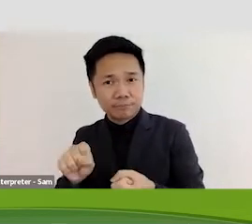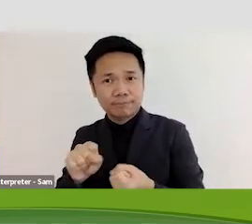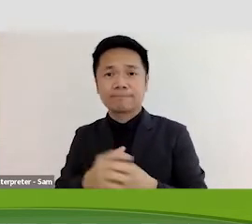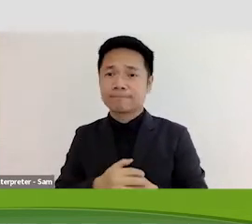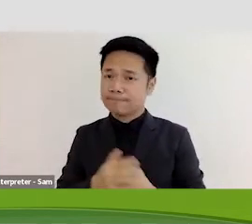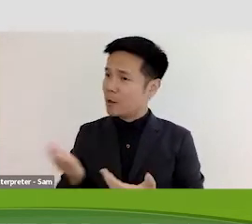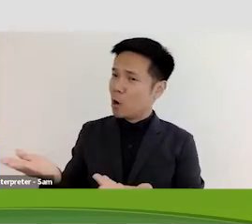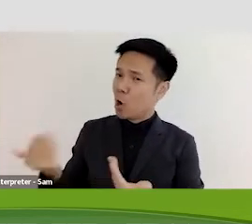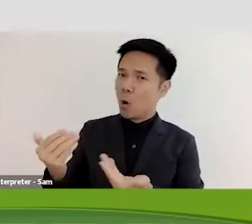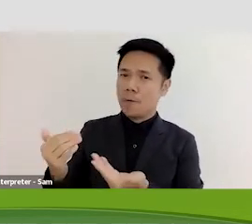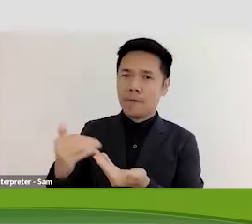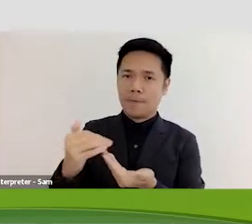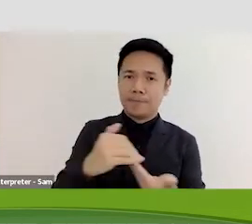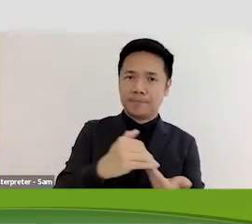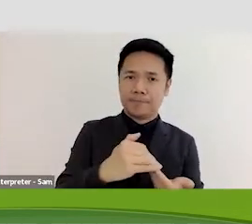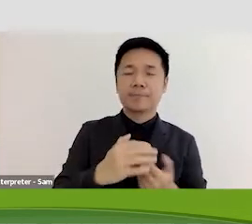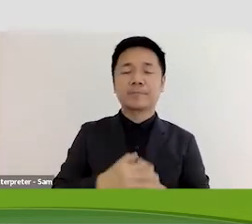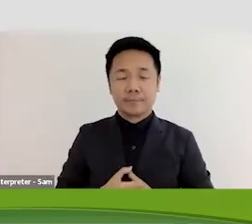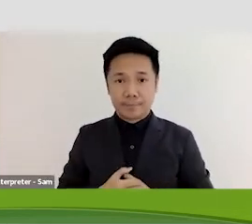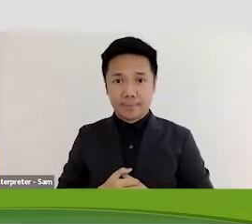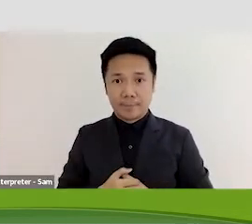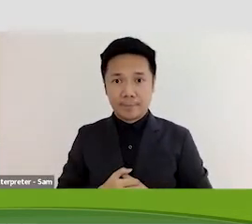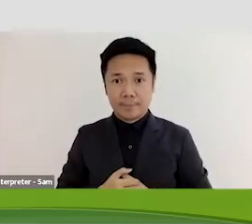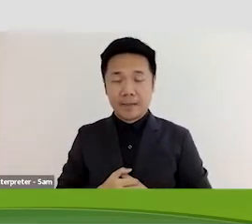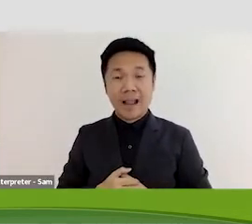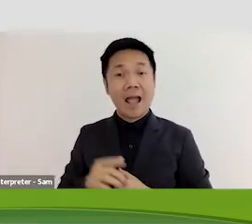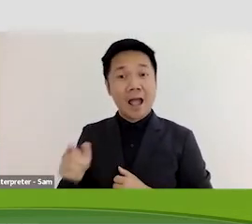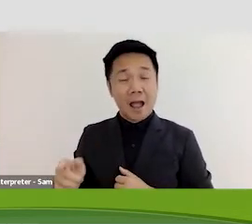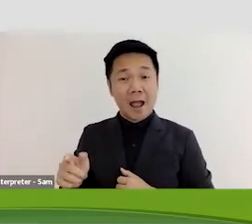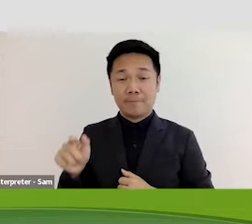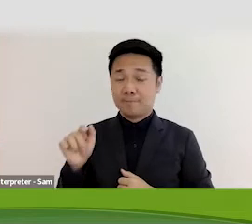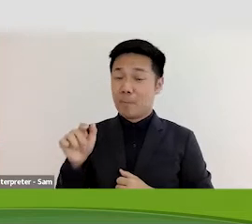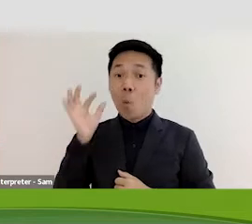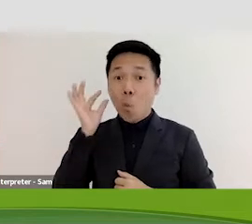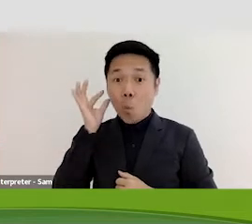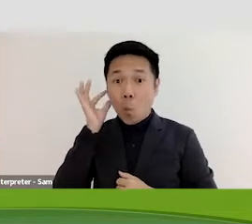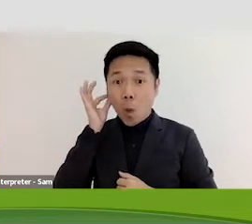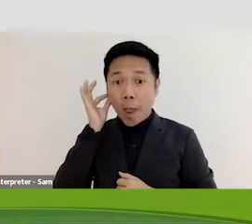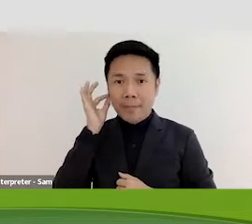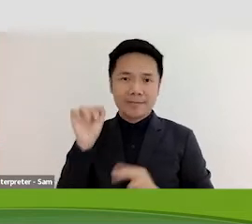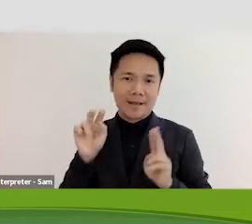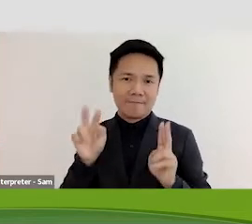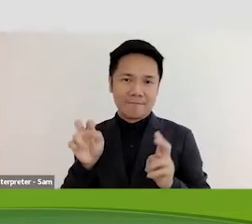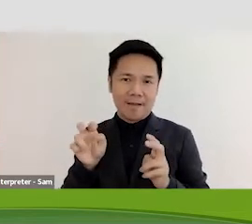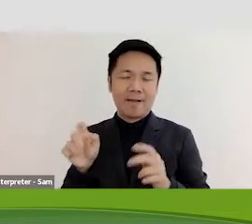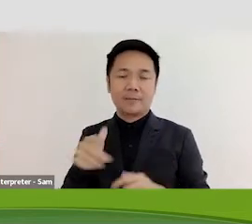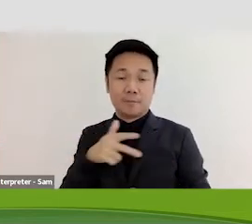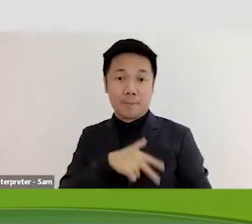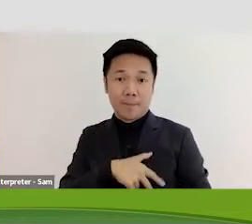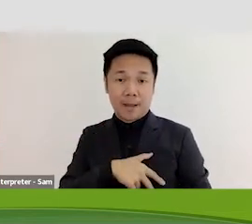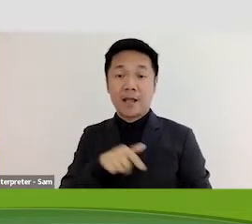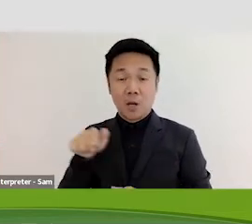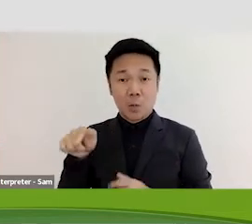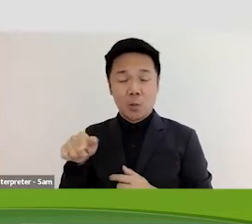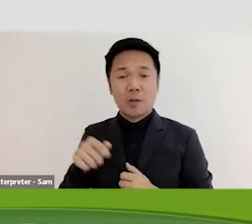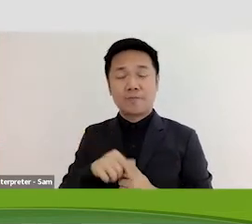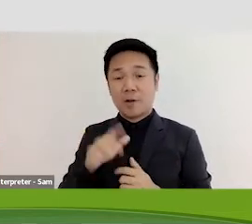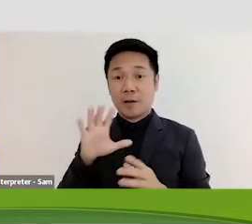Ensure that representation of the Women Affairs Ministry in decision-making spaces related to